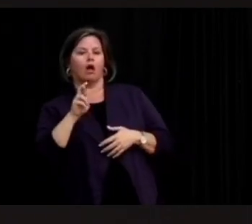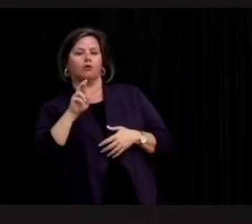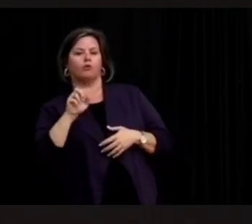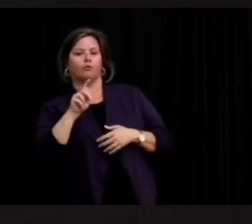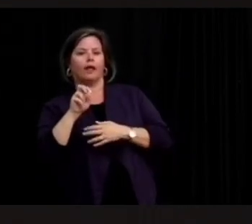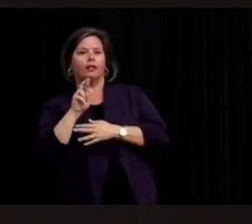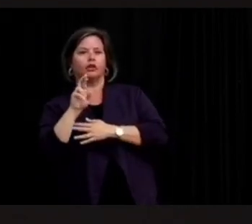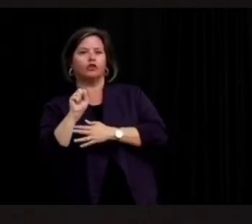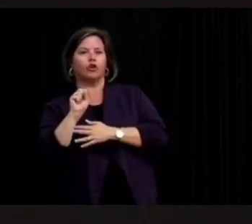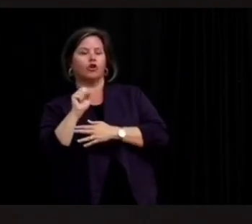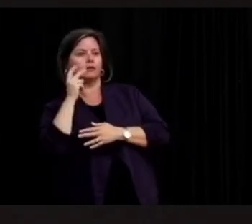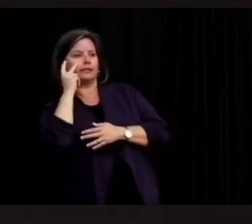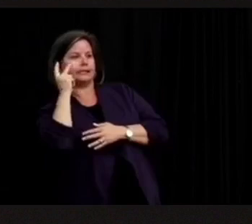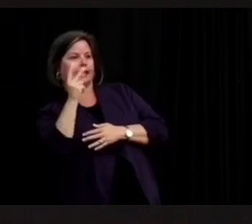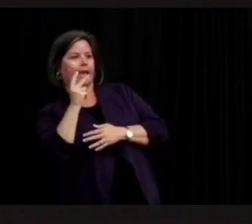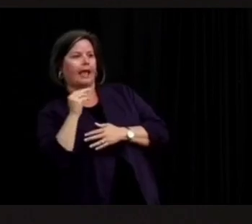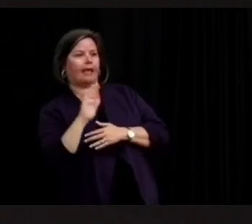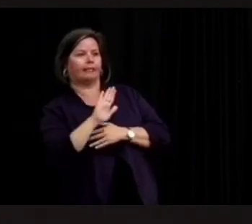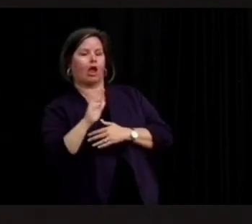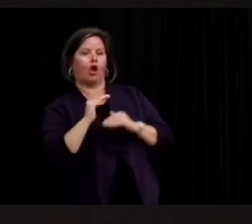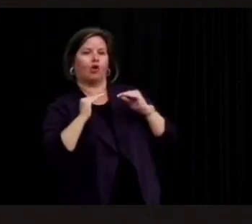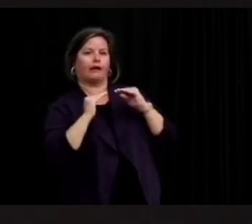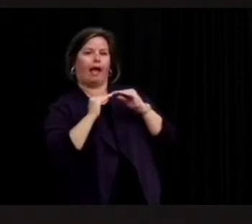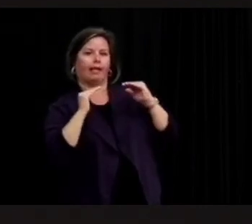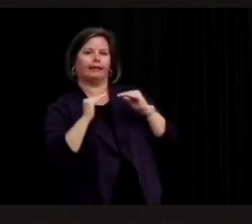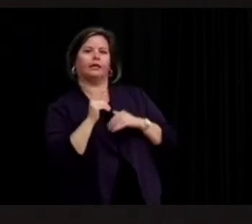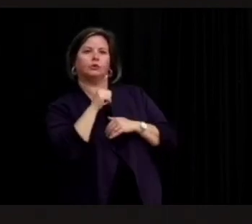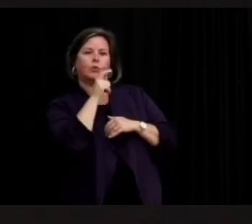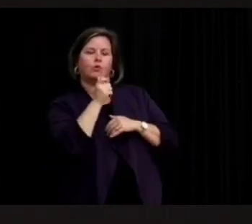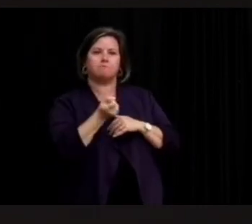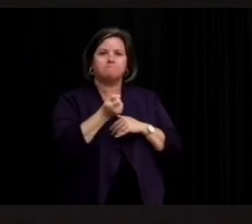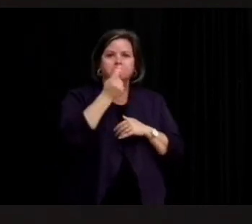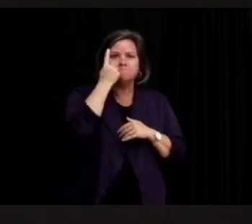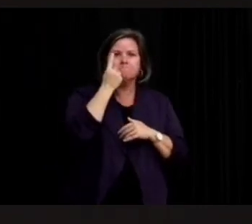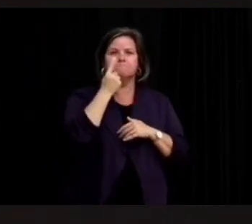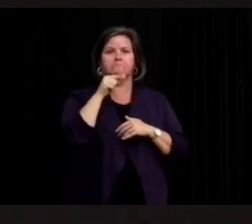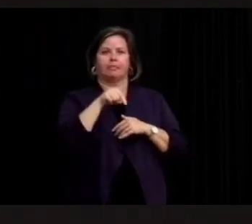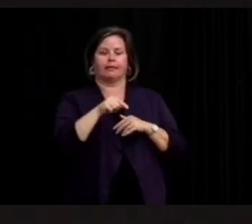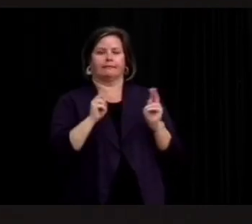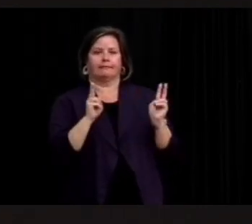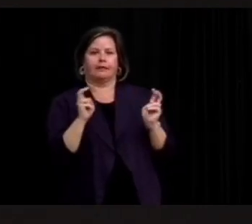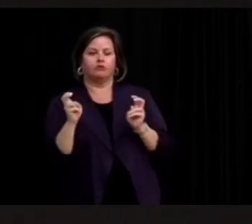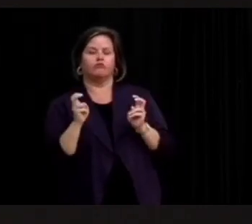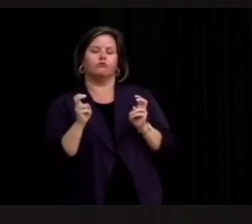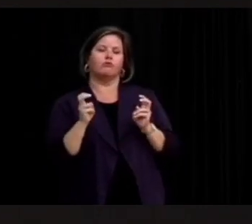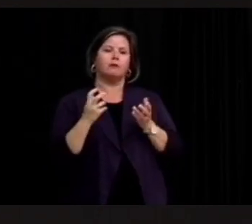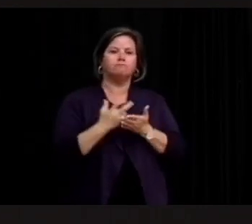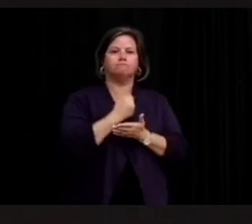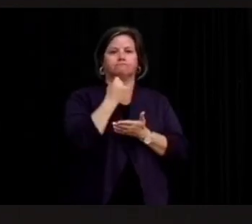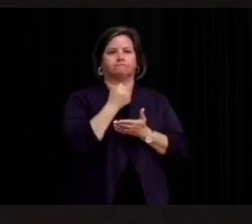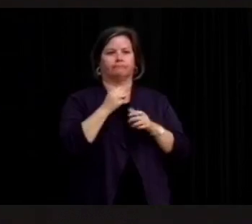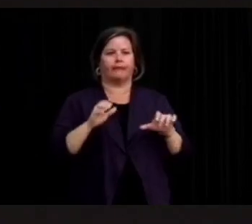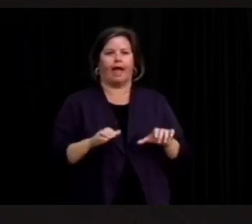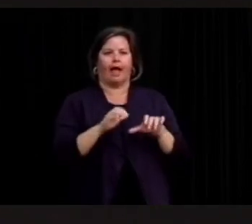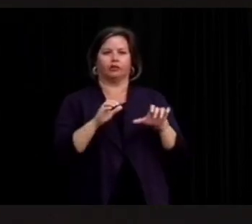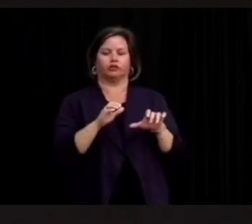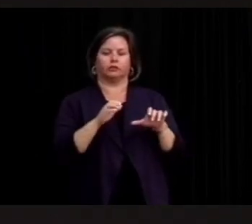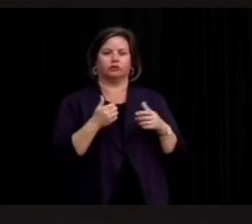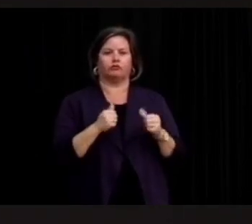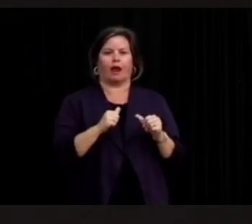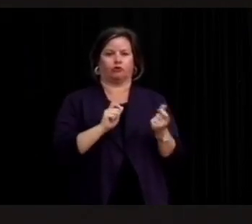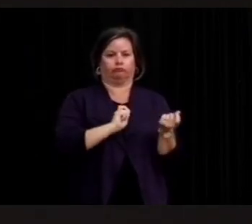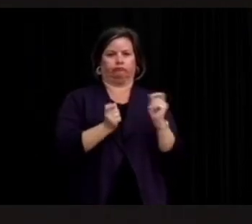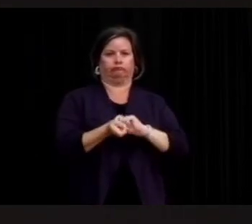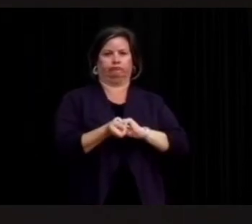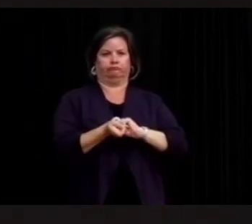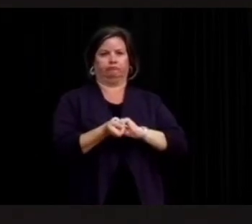colleagues who get this issue, understand it, and are taking action. So really trying to address it, and